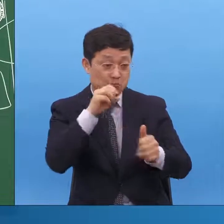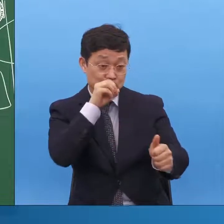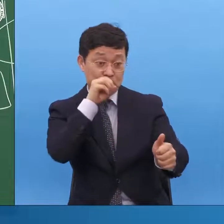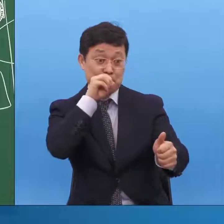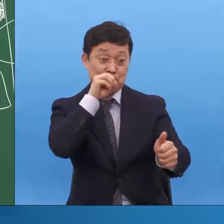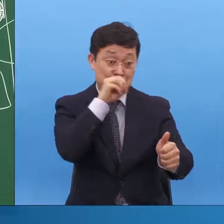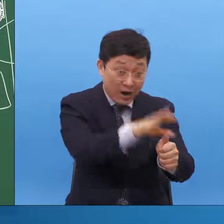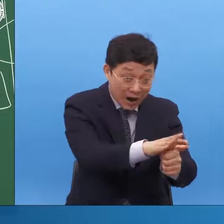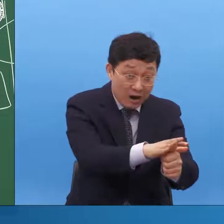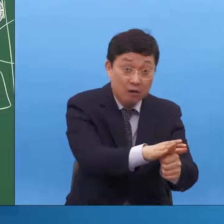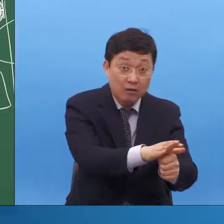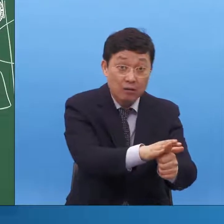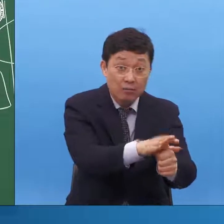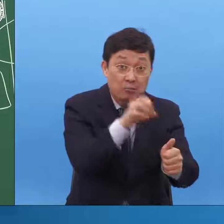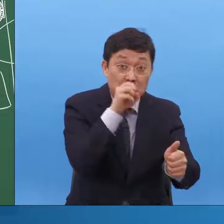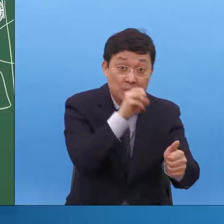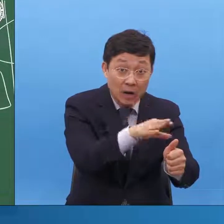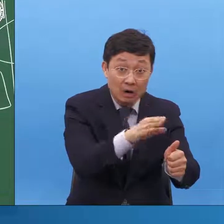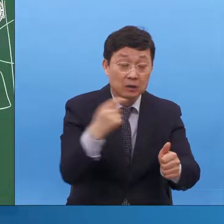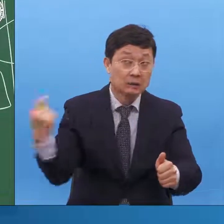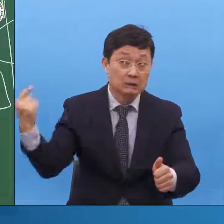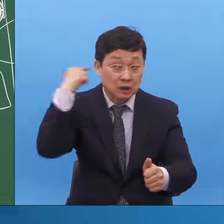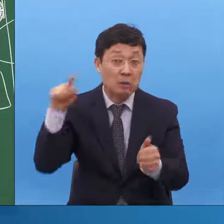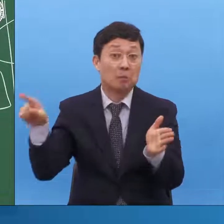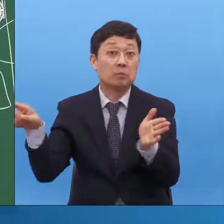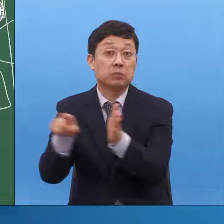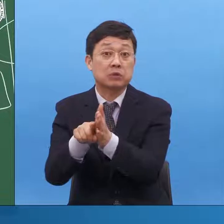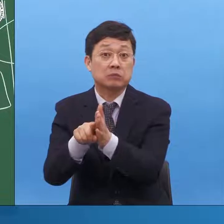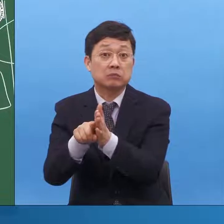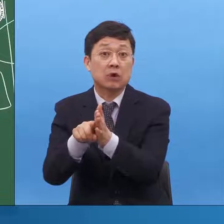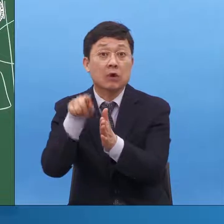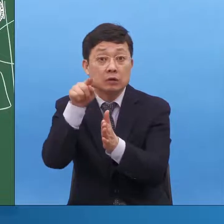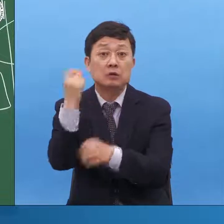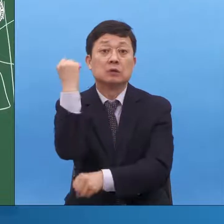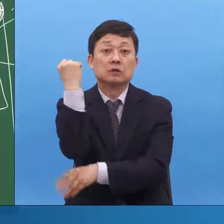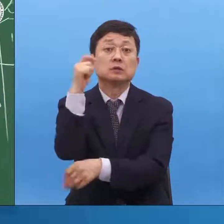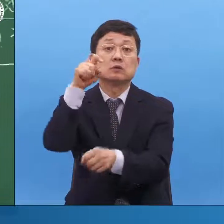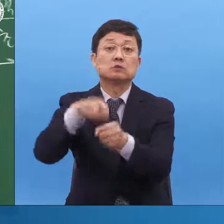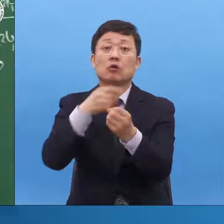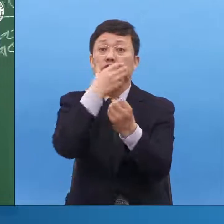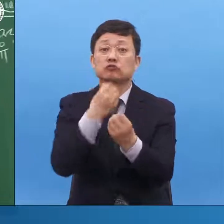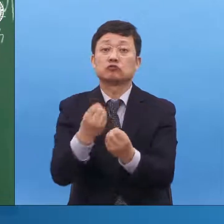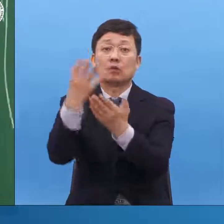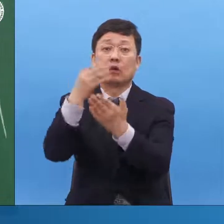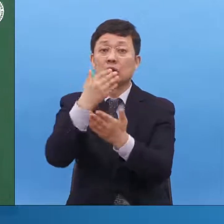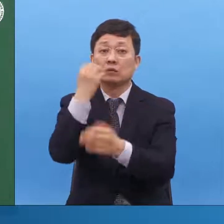beautiful, did not get up. But if Jesus Christ of Nazareth was proclaimed, then he received fundamental healing.